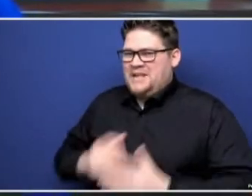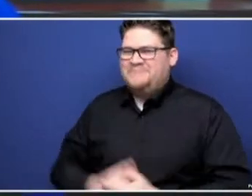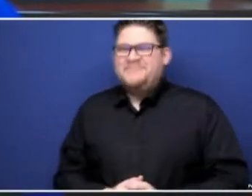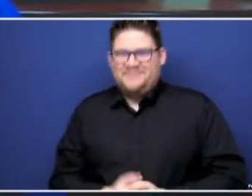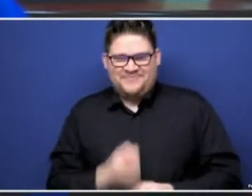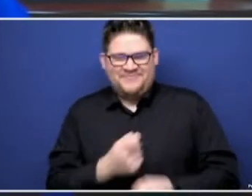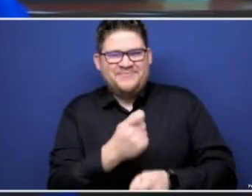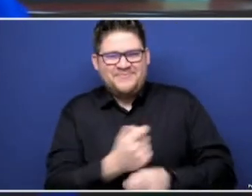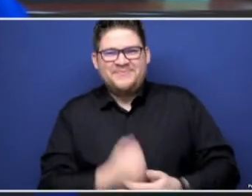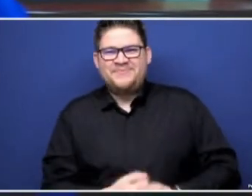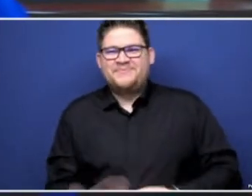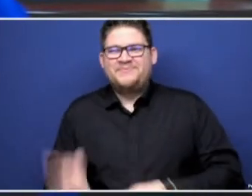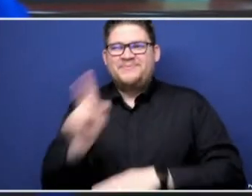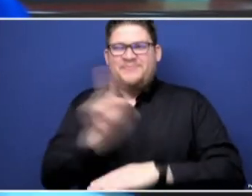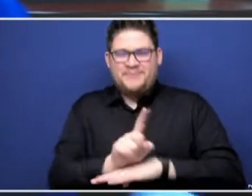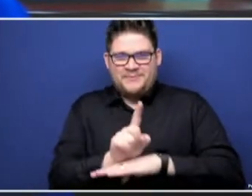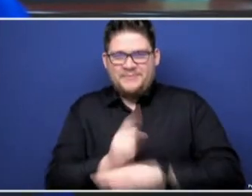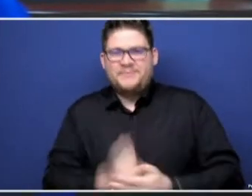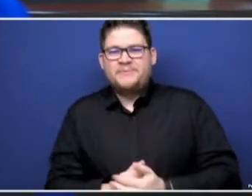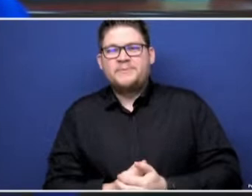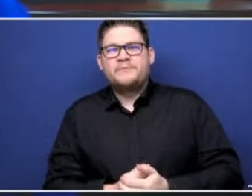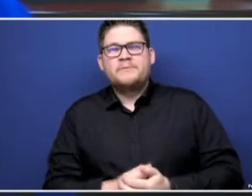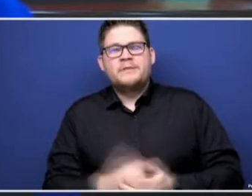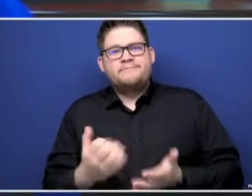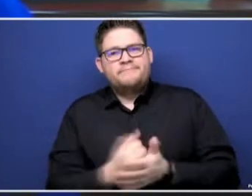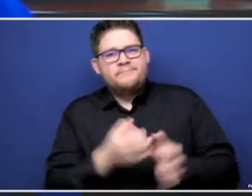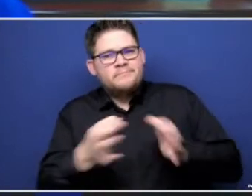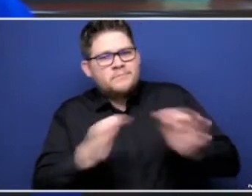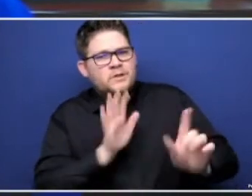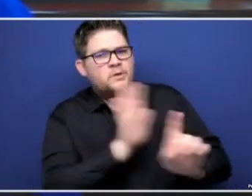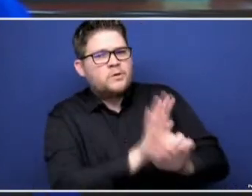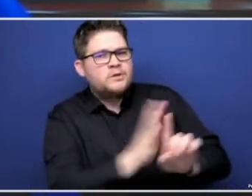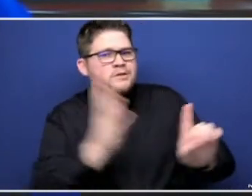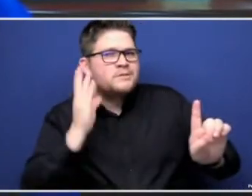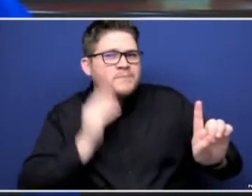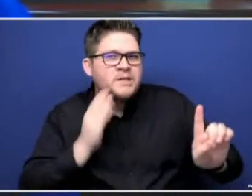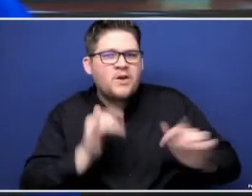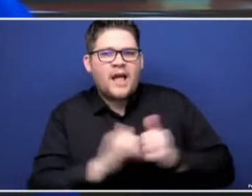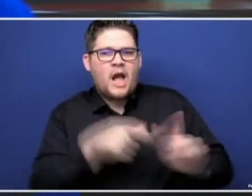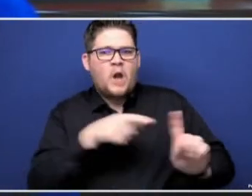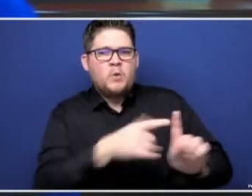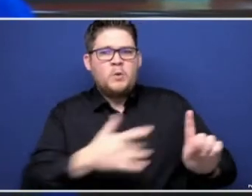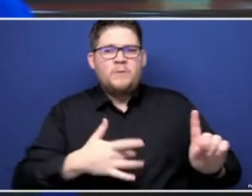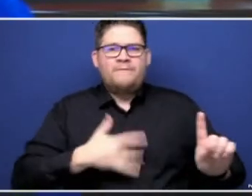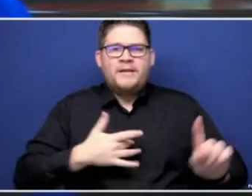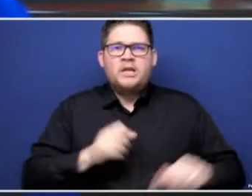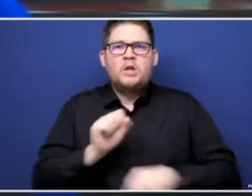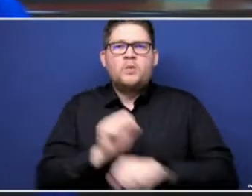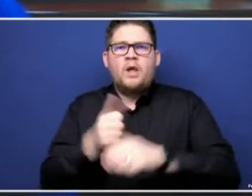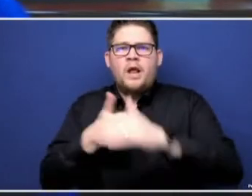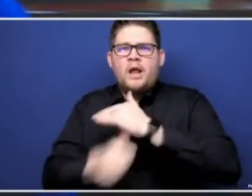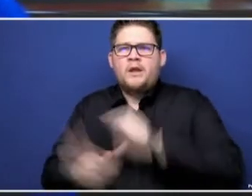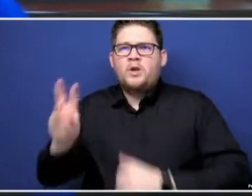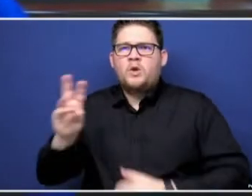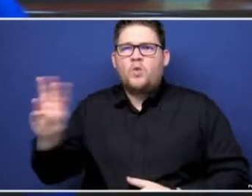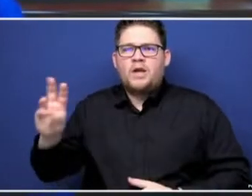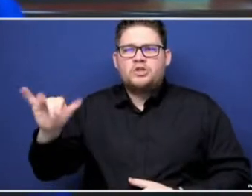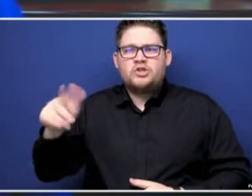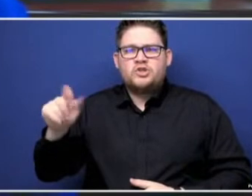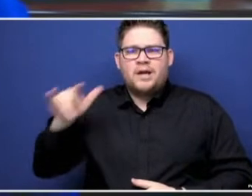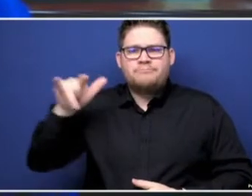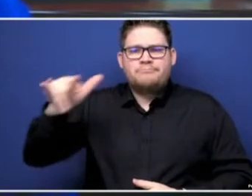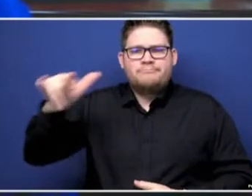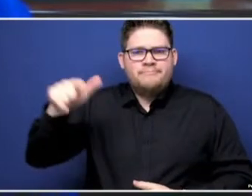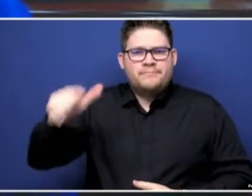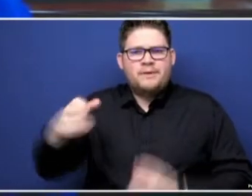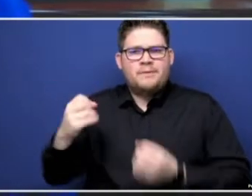And just to help us with our more hours and just to help the community. That's what WestJetters do. We love to help the community.